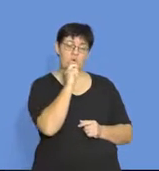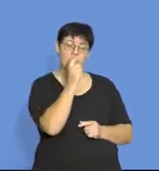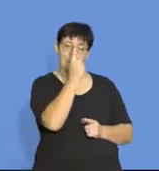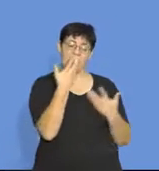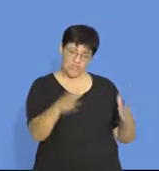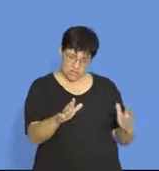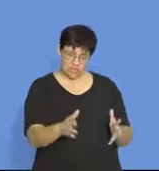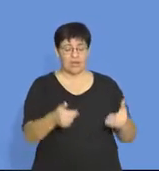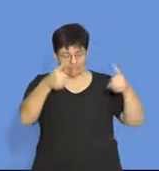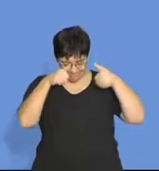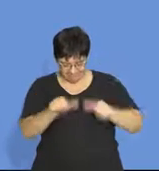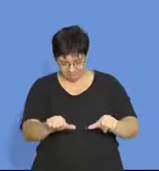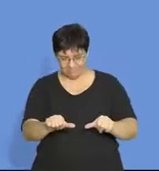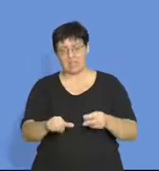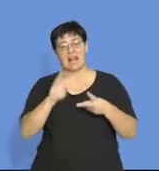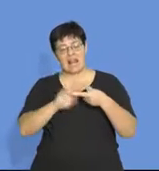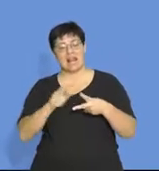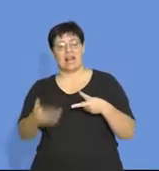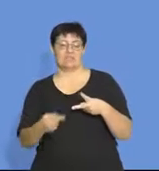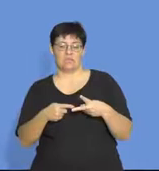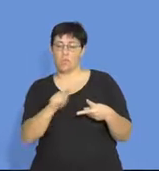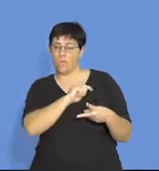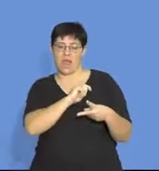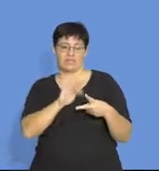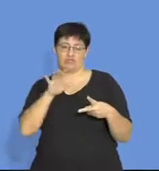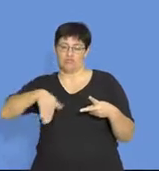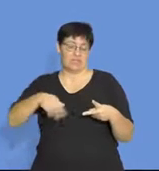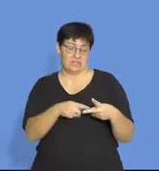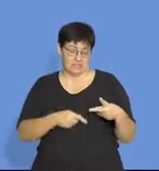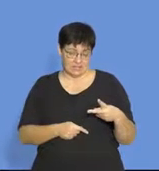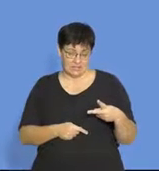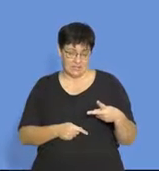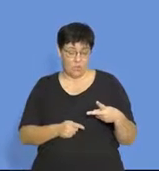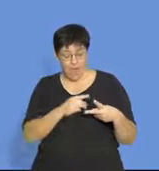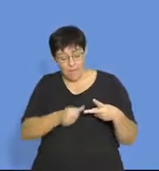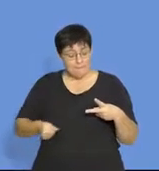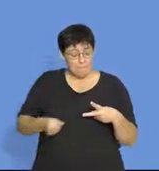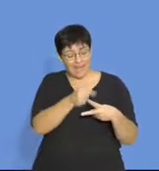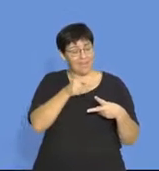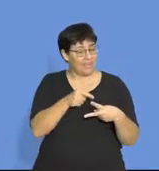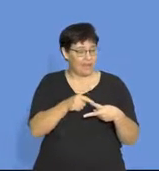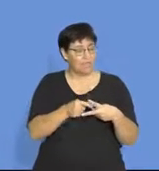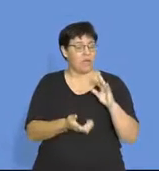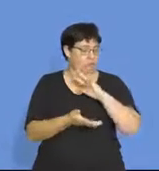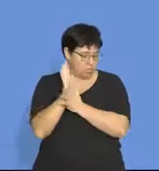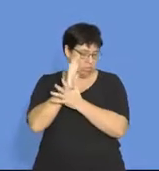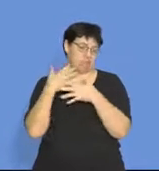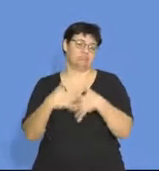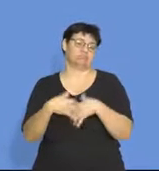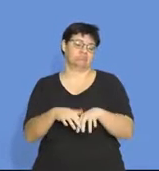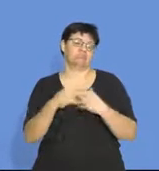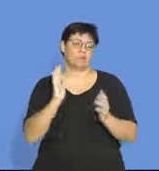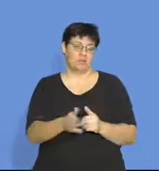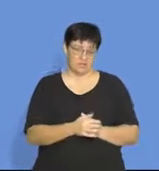subbing whatever that you just created into the one that you did not even touch. Because if you substitute it into the first